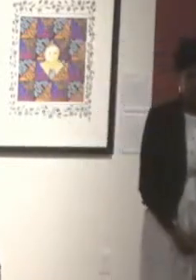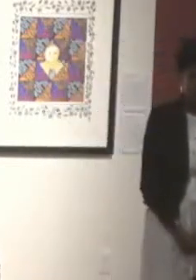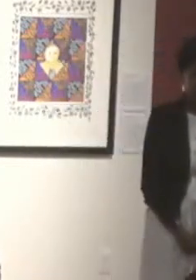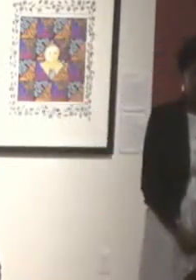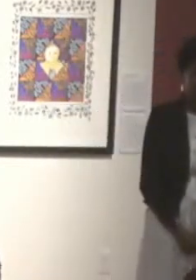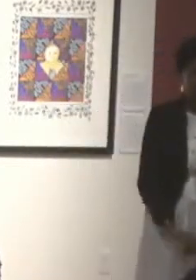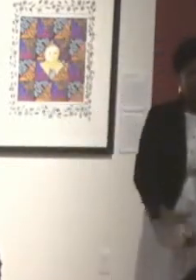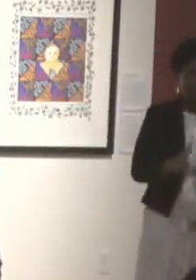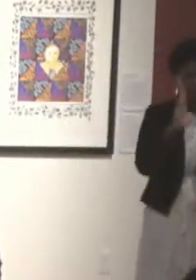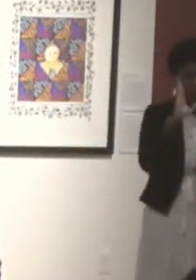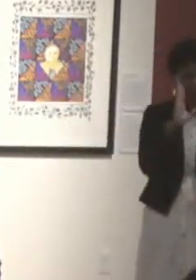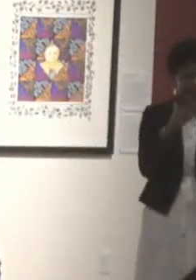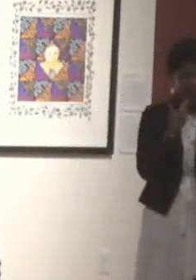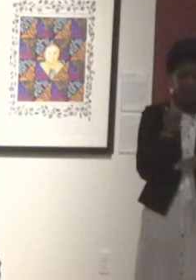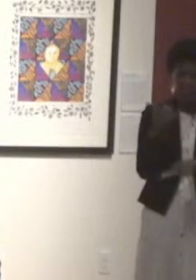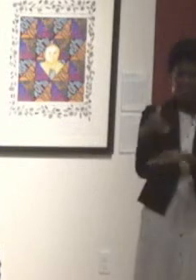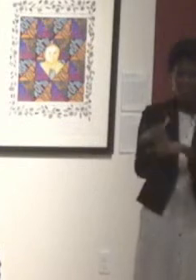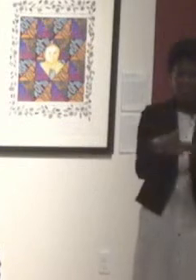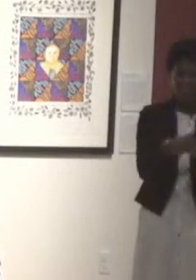Good evening.